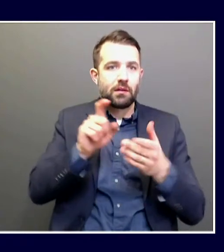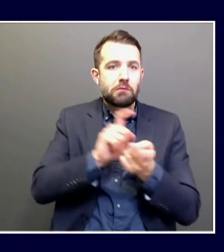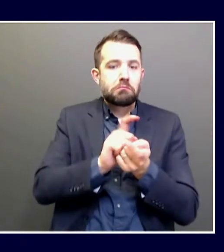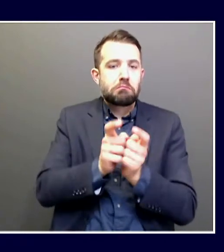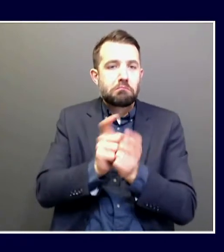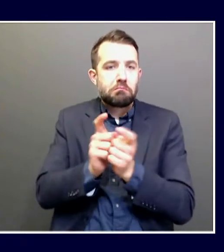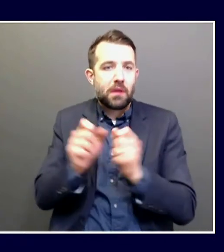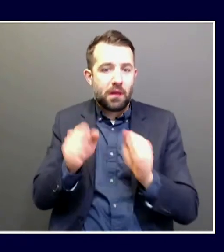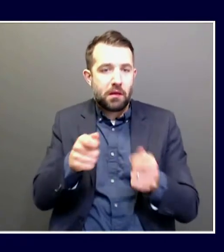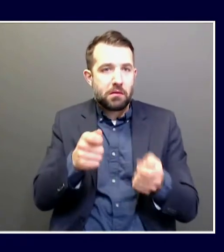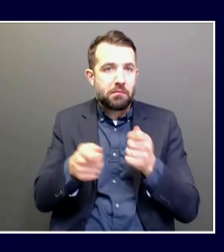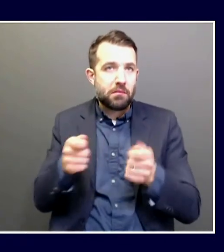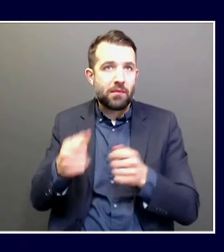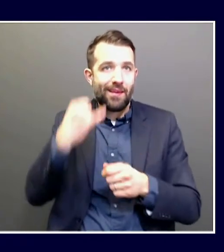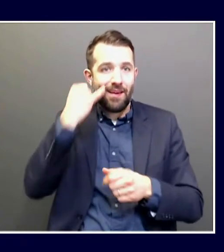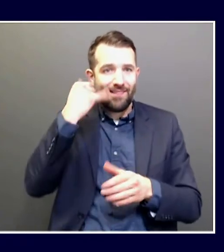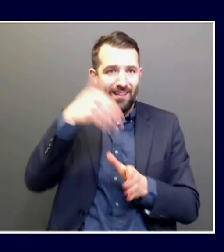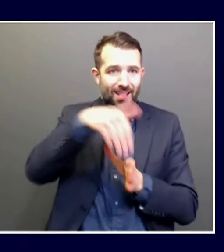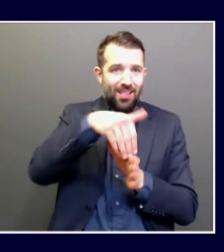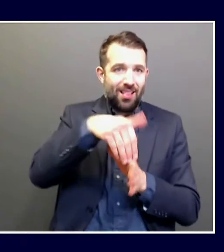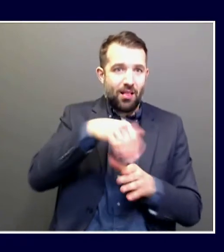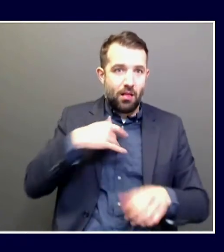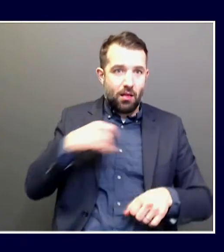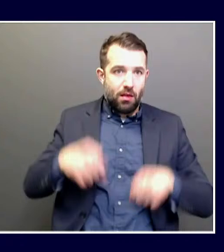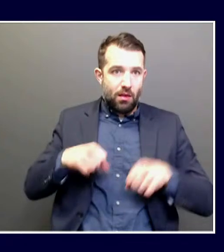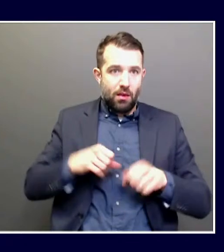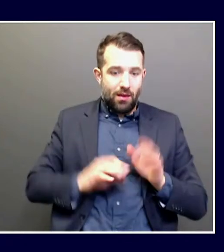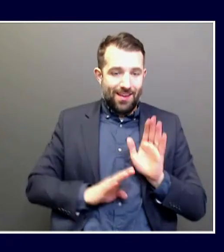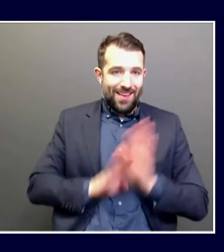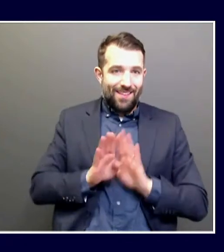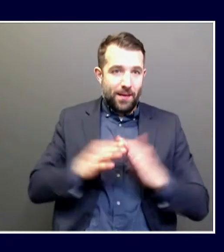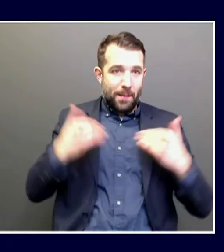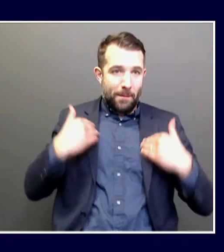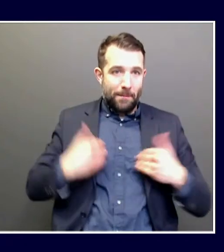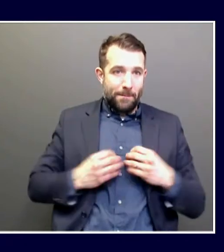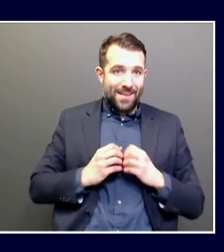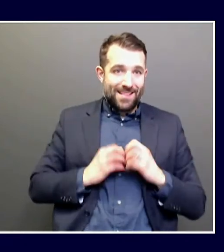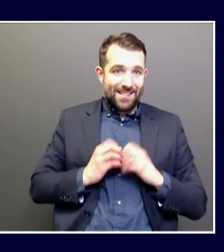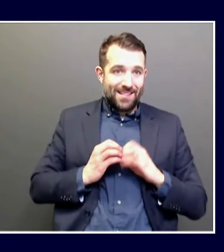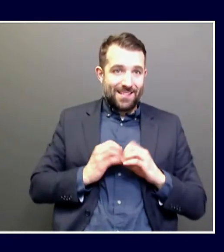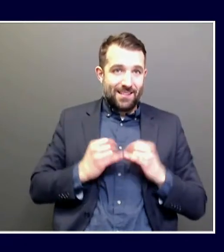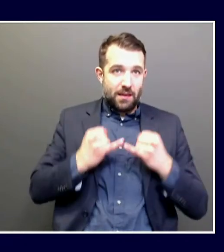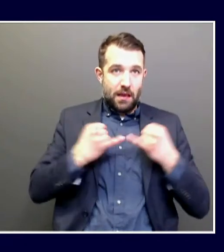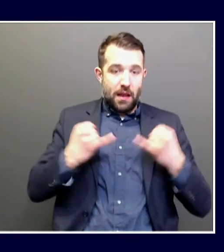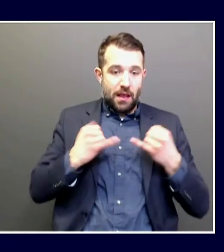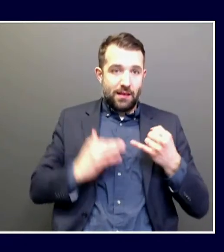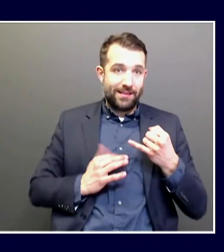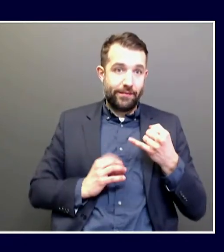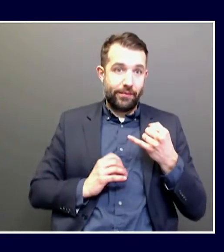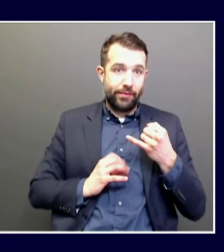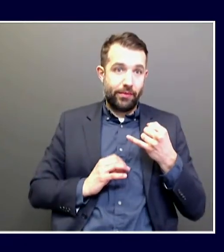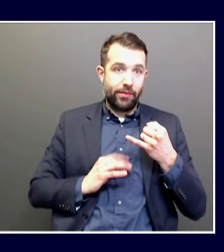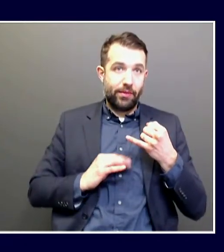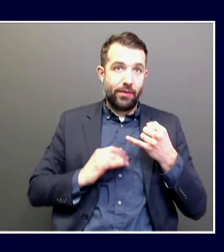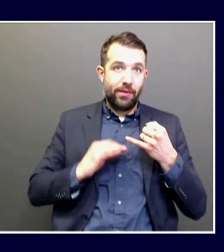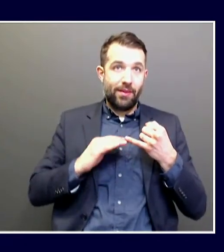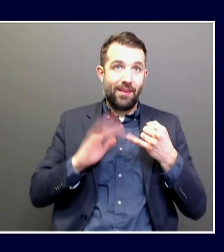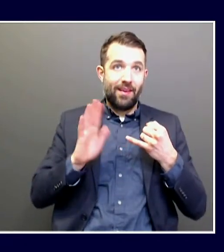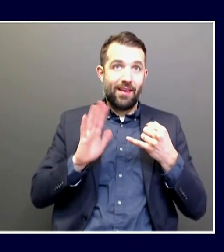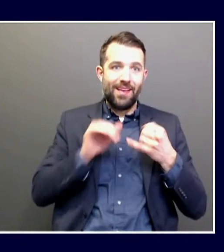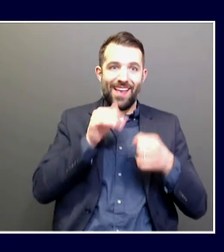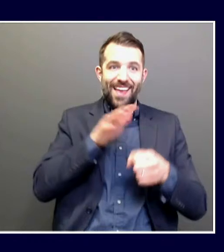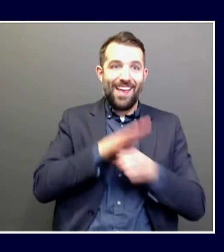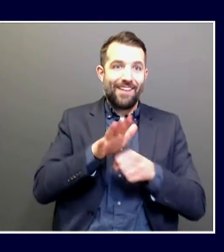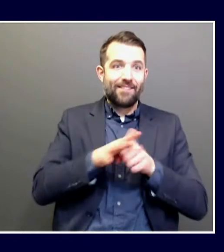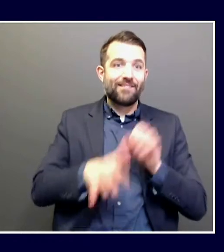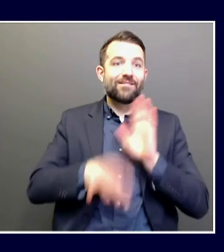on the cusp of having enough virus in your system to be infectious, it could go up one day and go down a little bit the next day. So